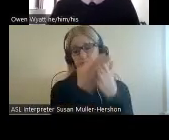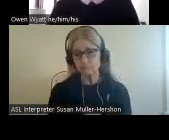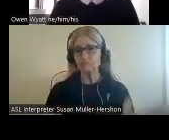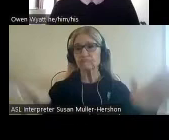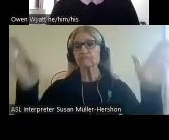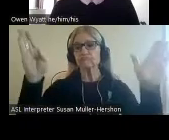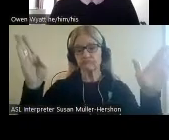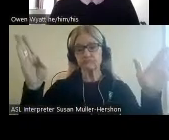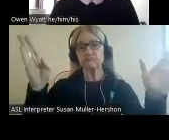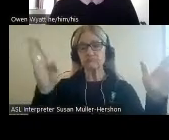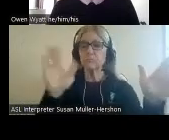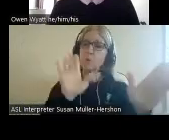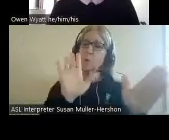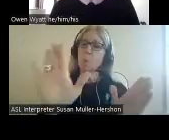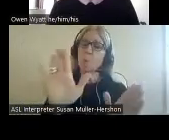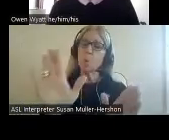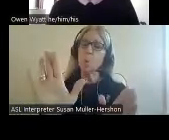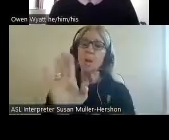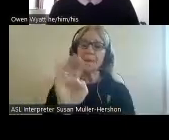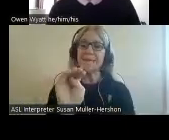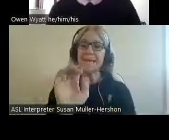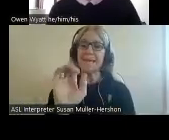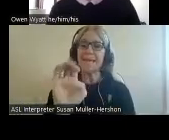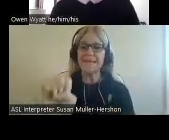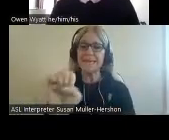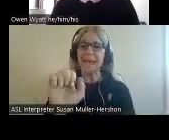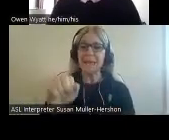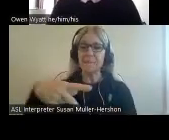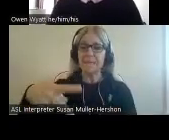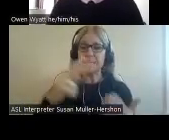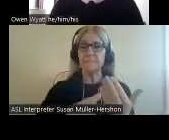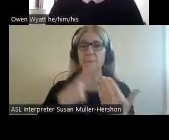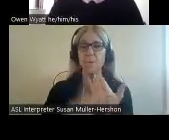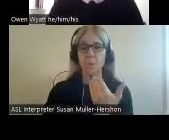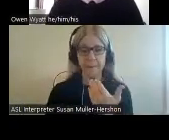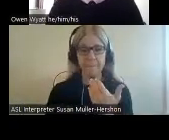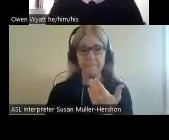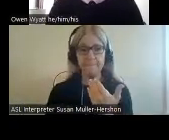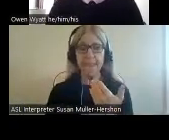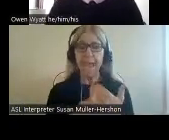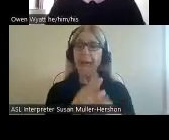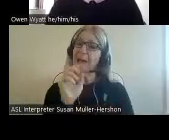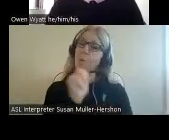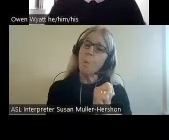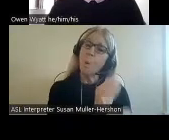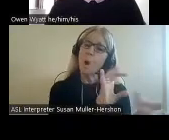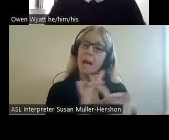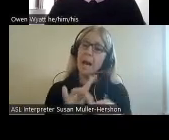your employee assistance program and work life resources.